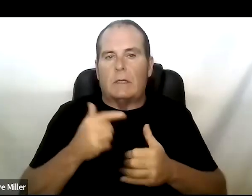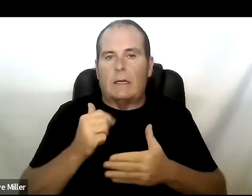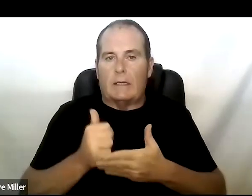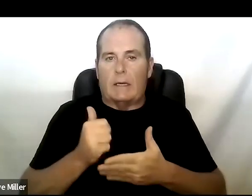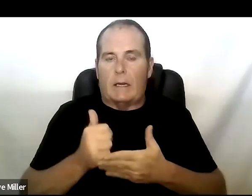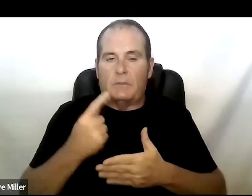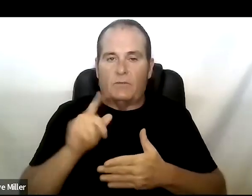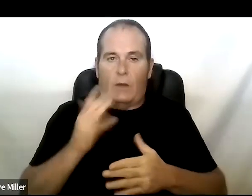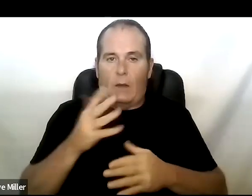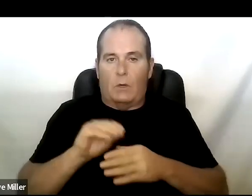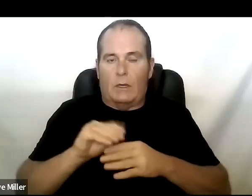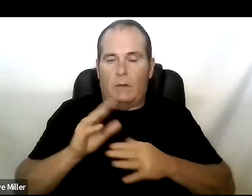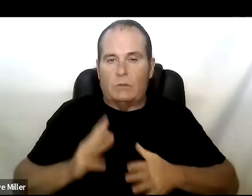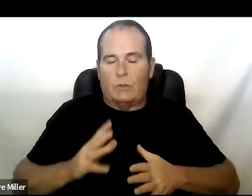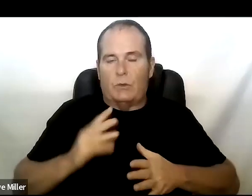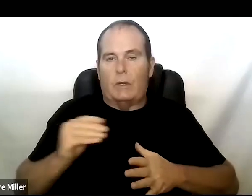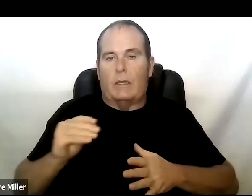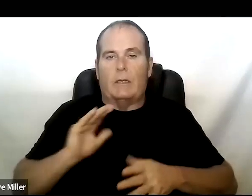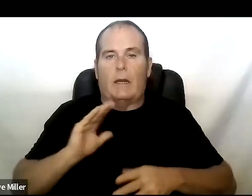our counselor and our